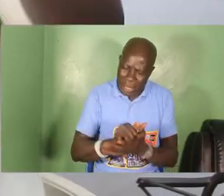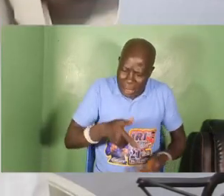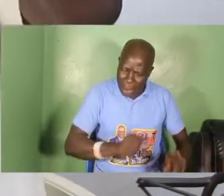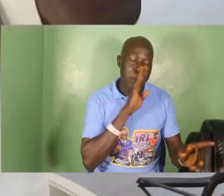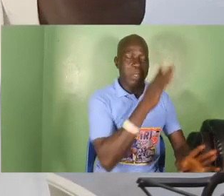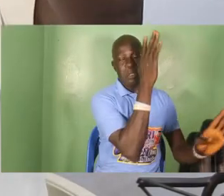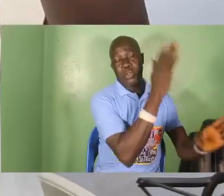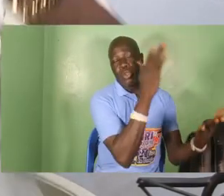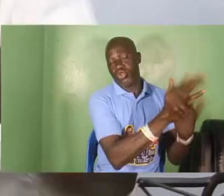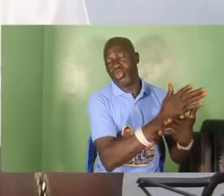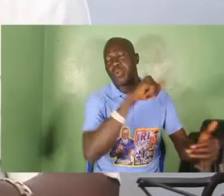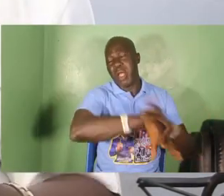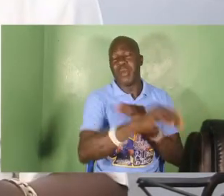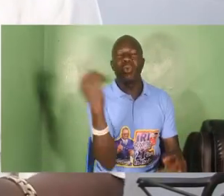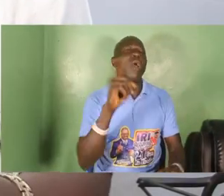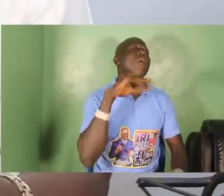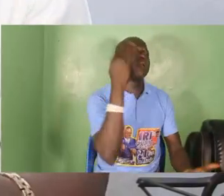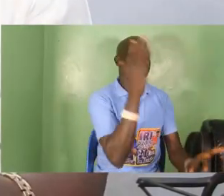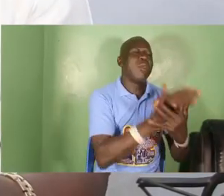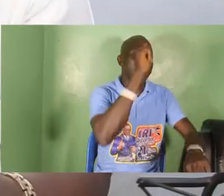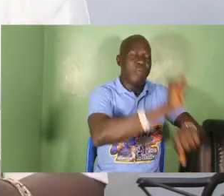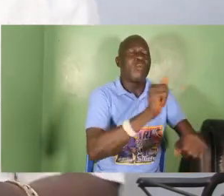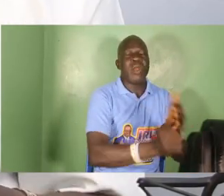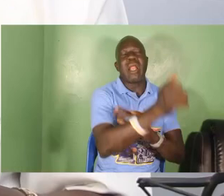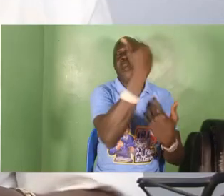him stagnate.